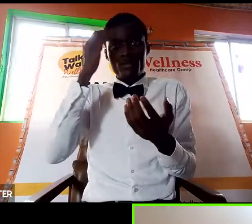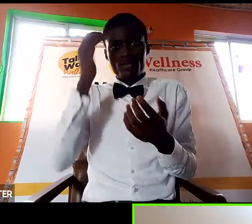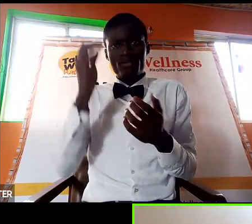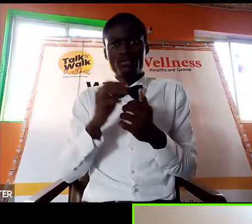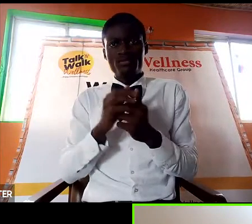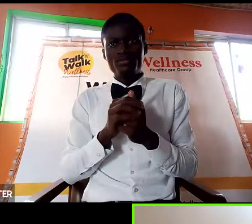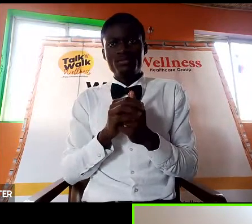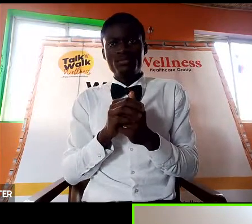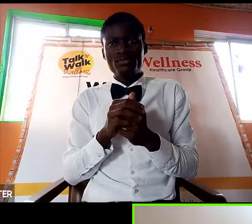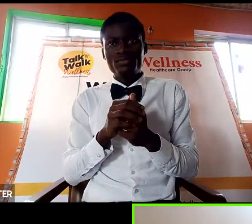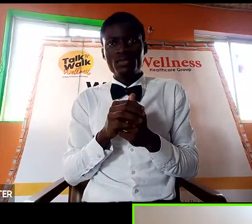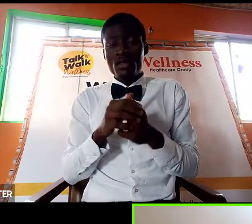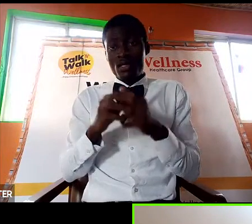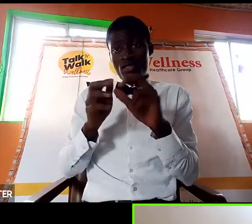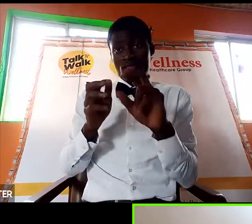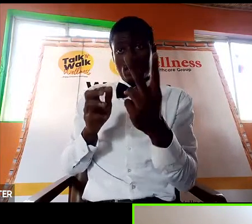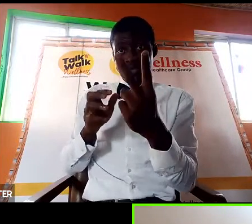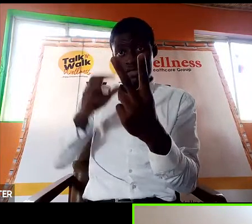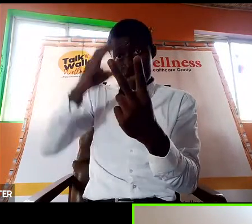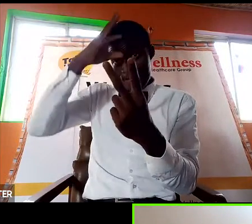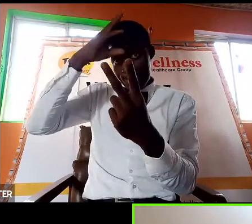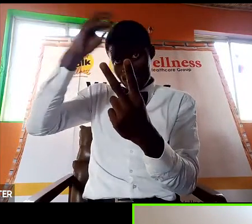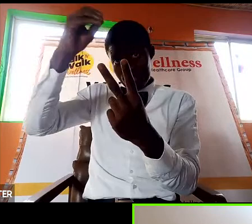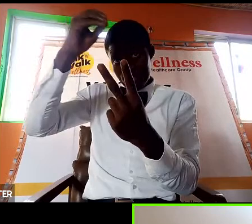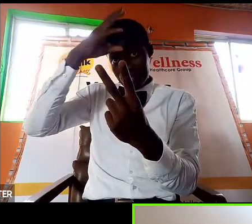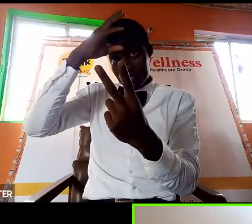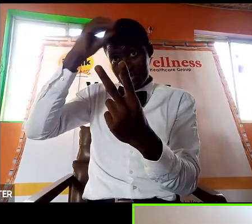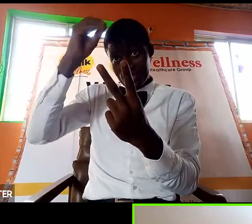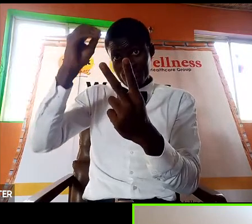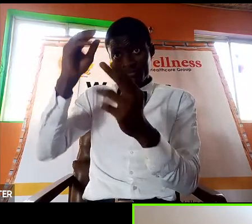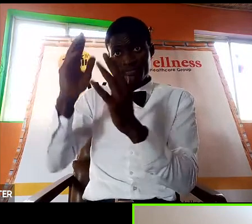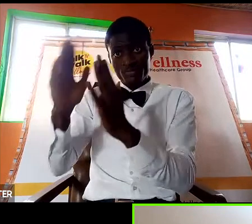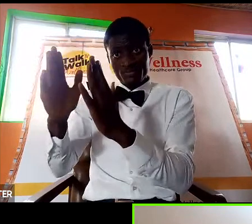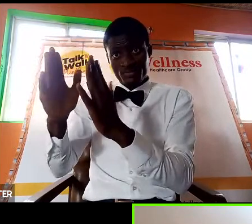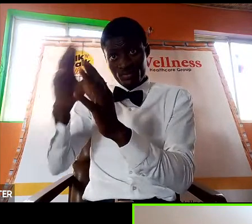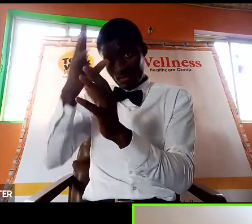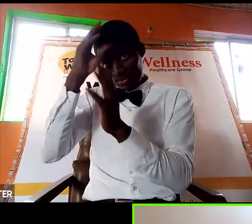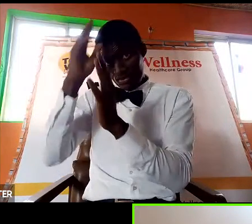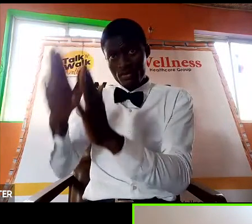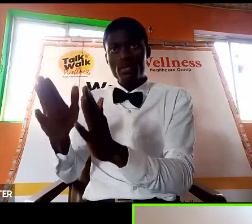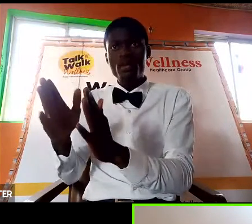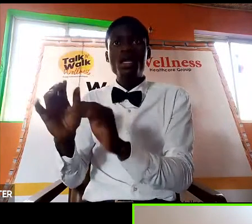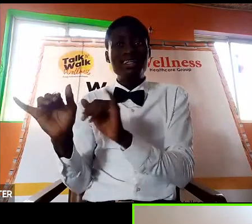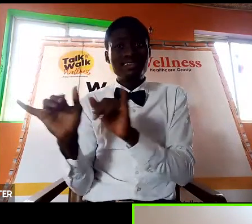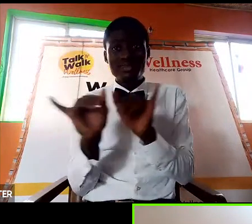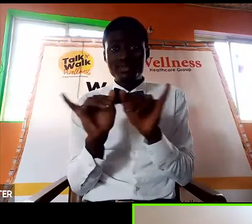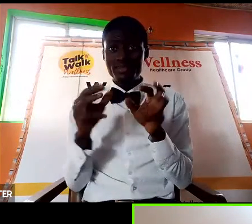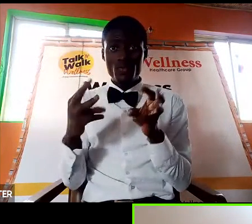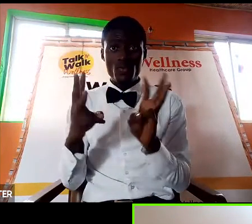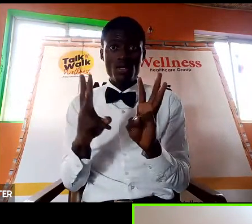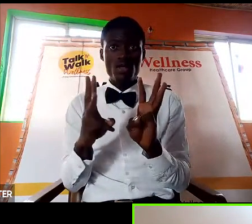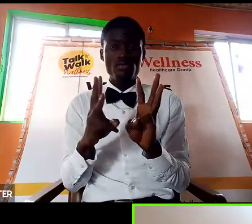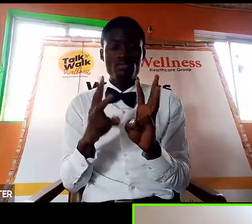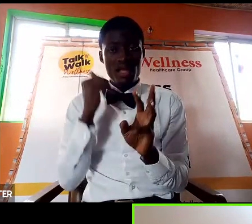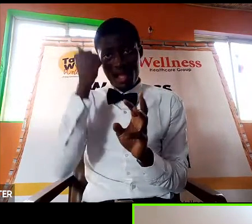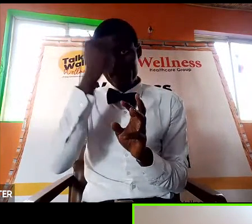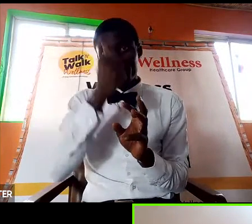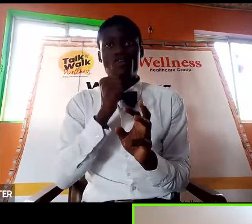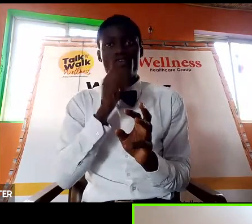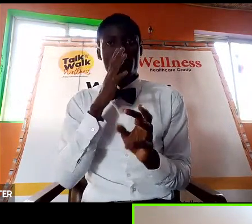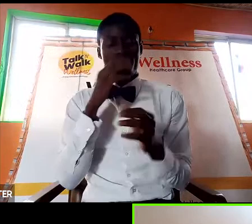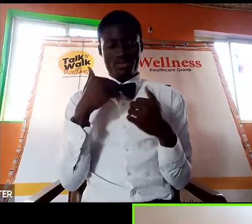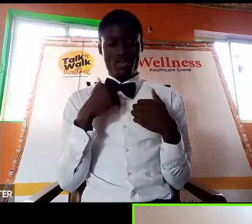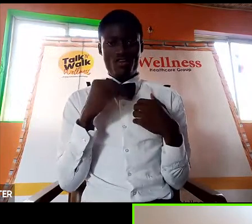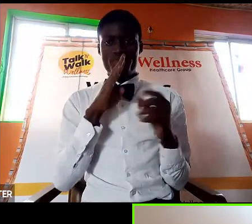men, you see, the same way African women have been conditioned is the same way African men have